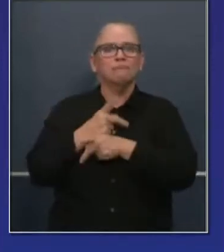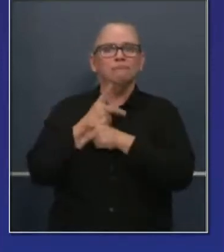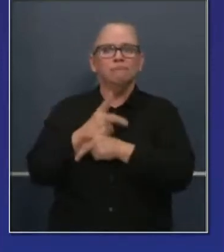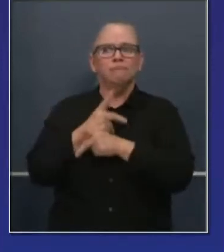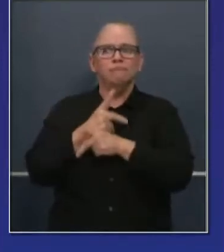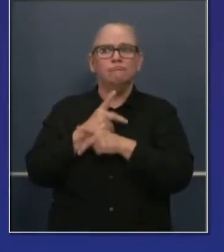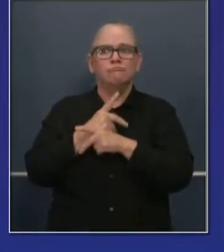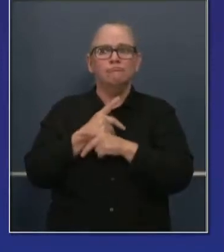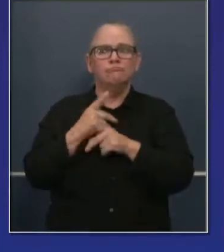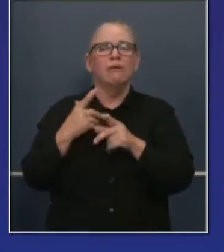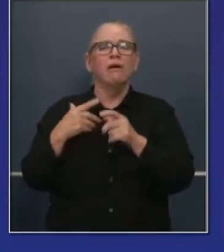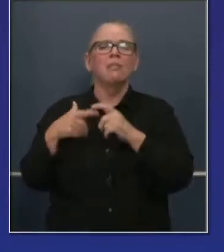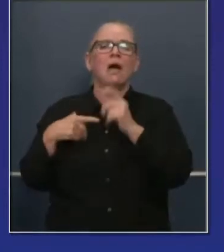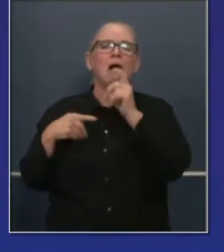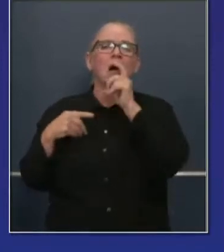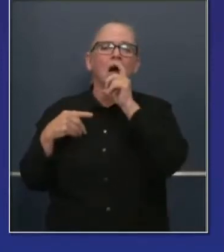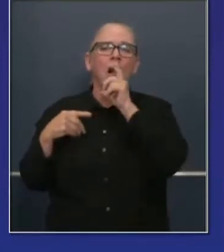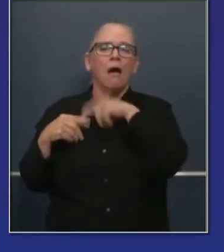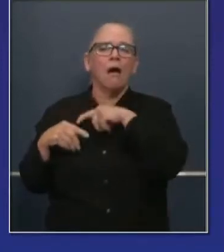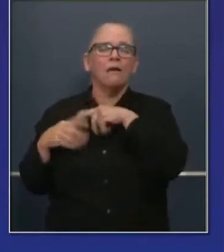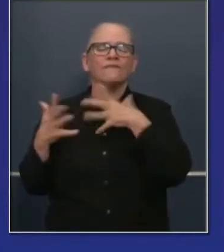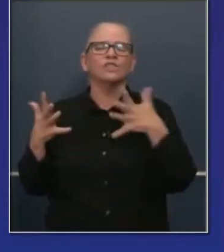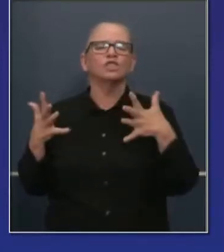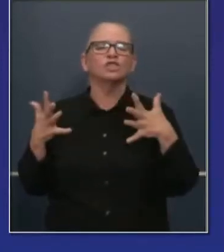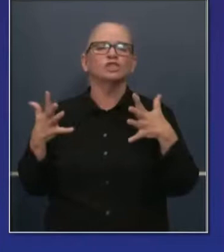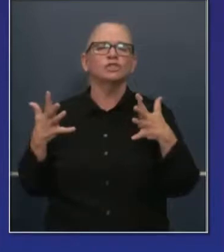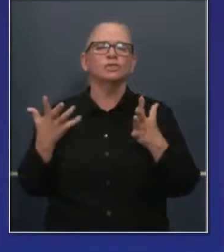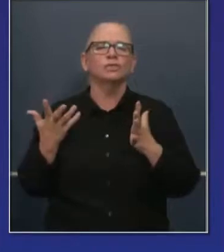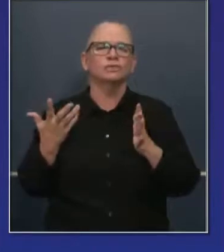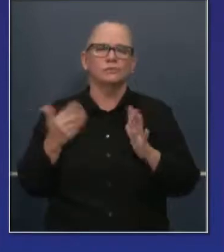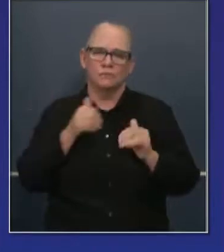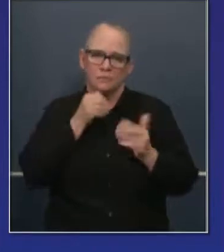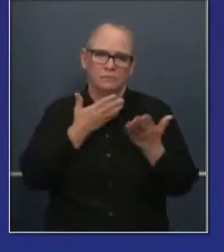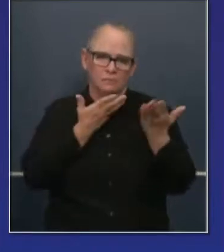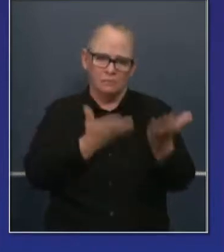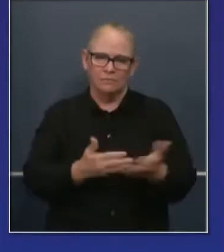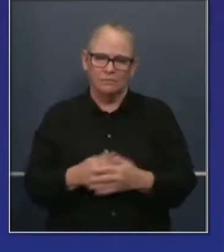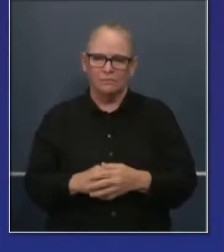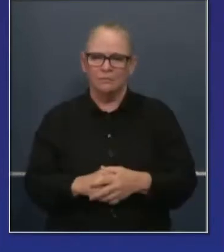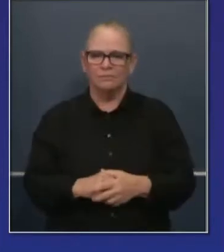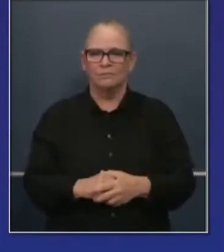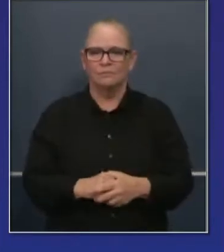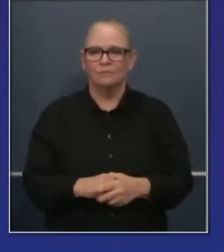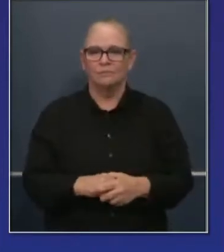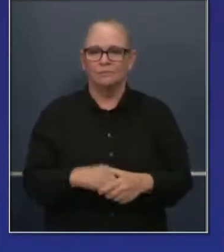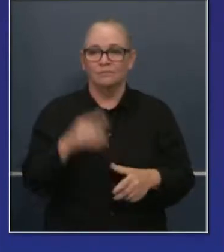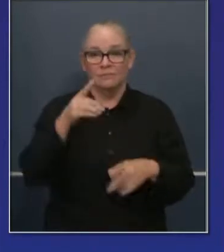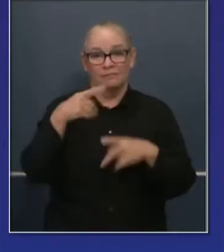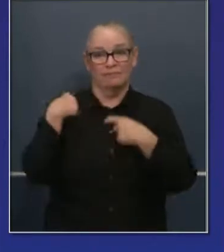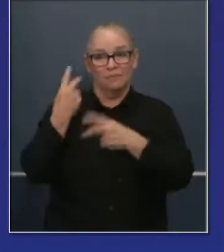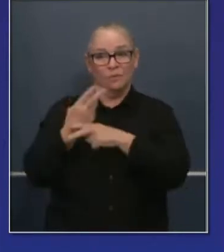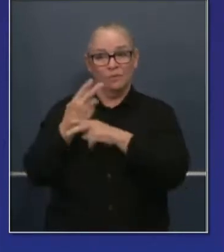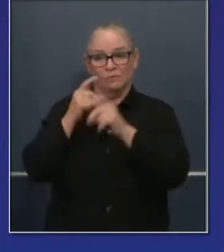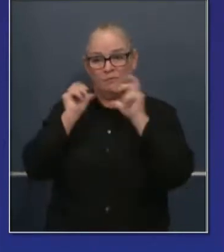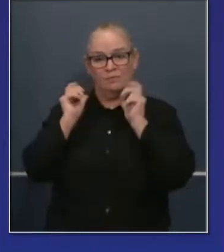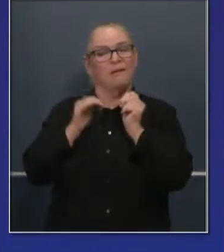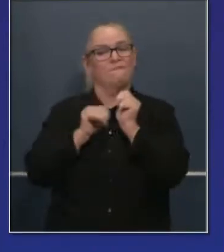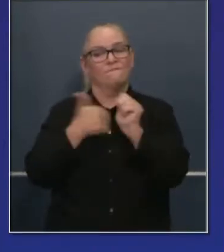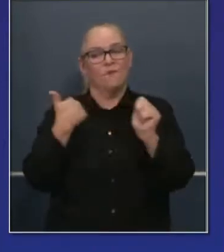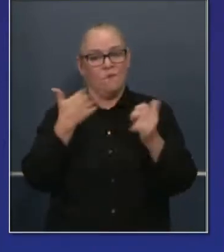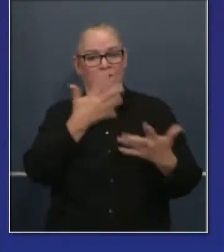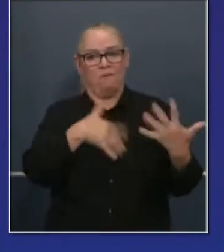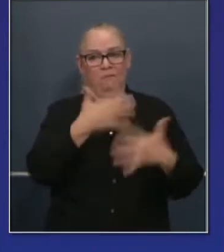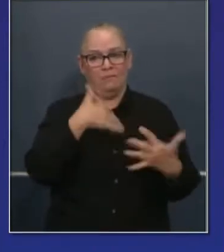on as much as we can. All of those things are key tools that we see more and more evidence of helping